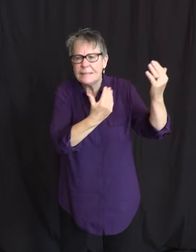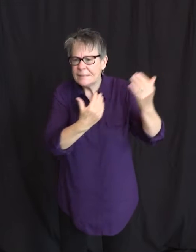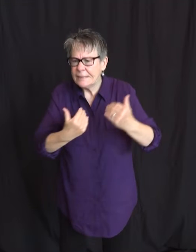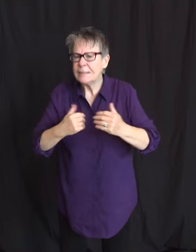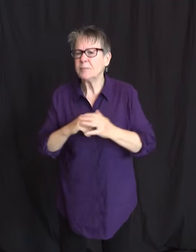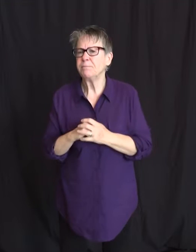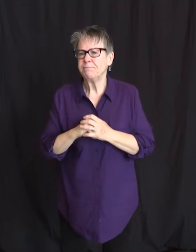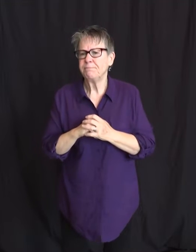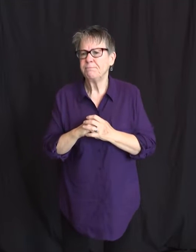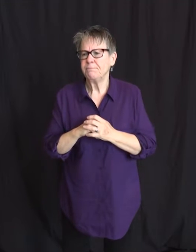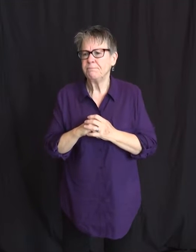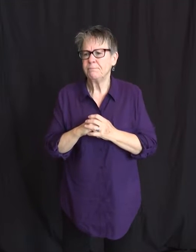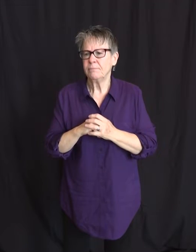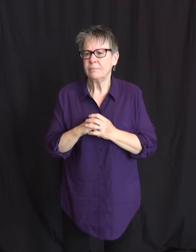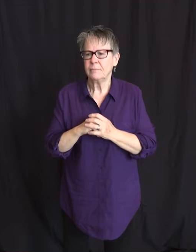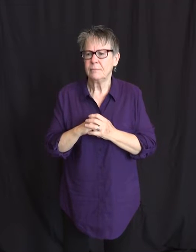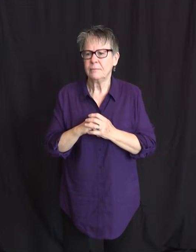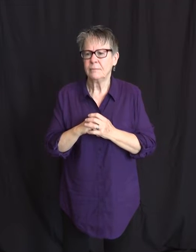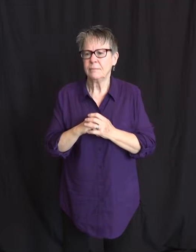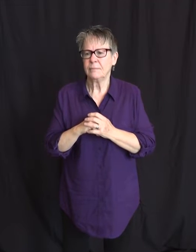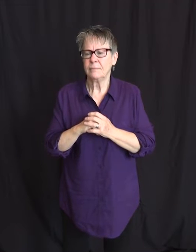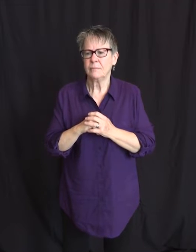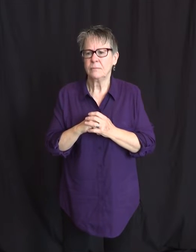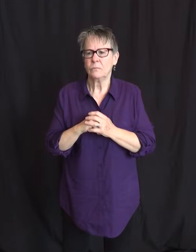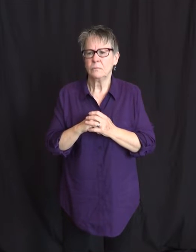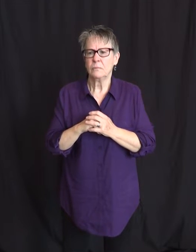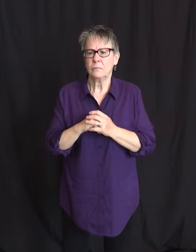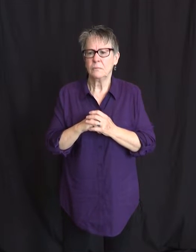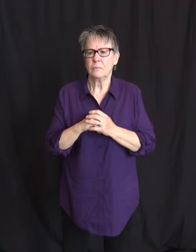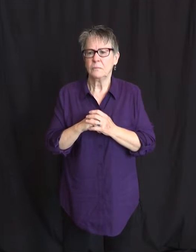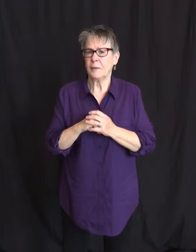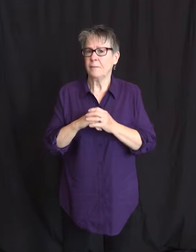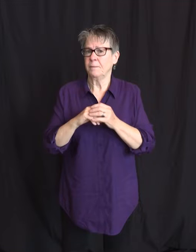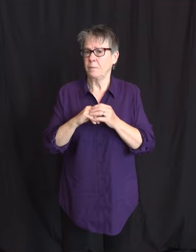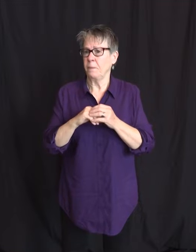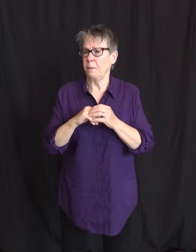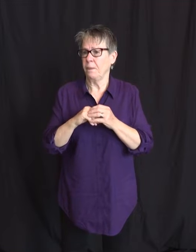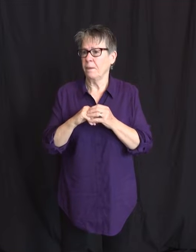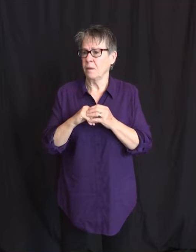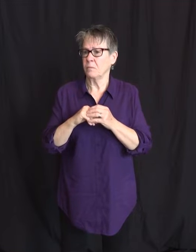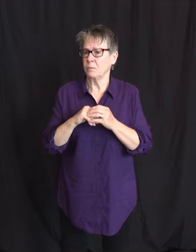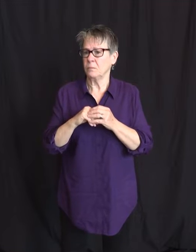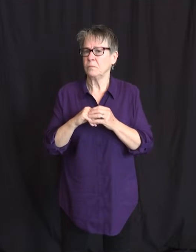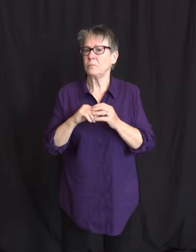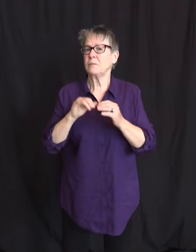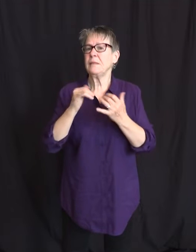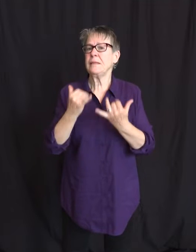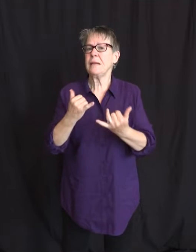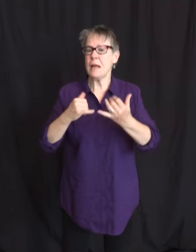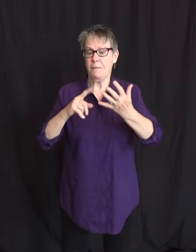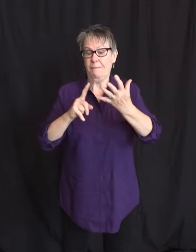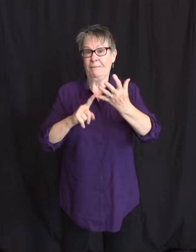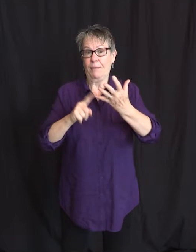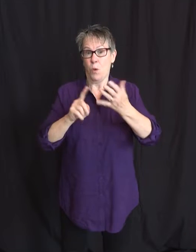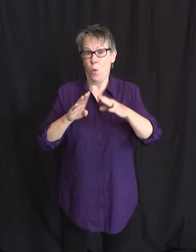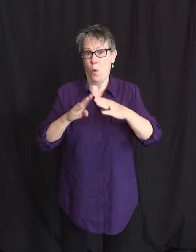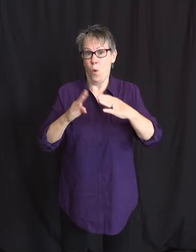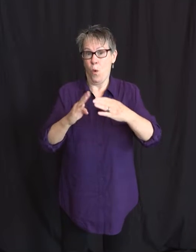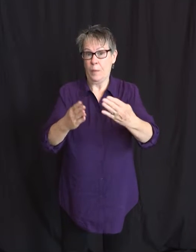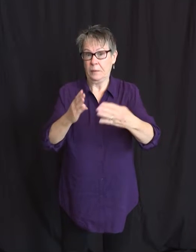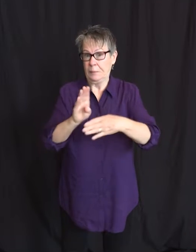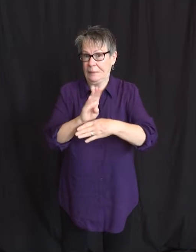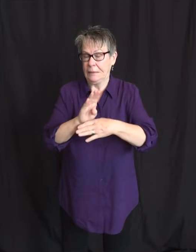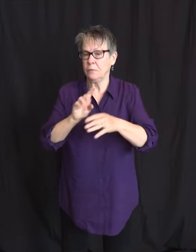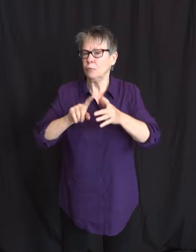and activities which are not only essential to our economy, but which provide the lowest risk of disease transmission. I